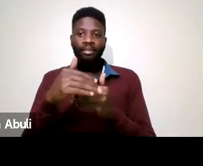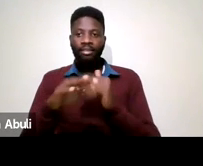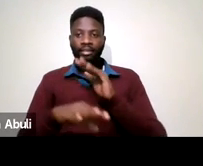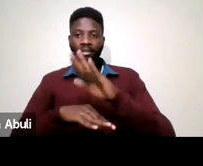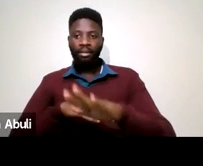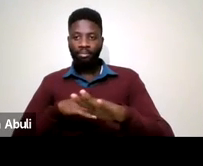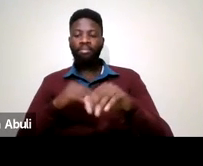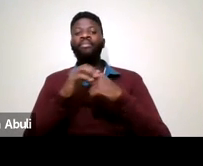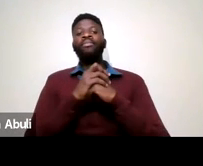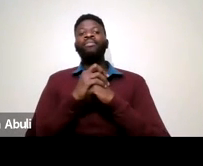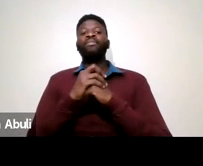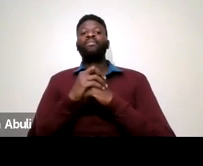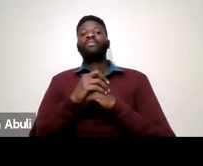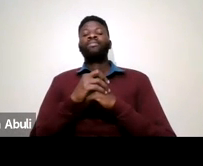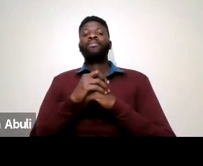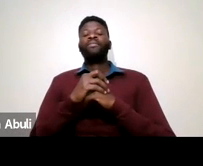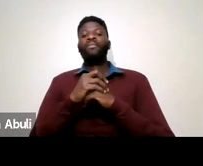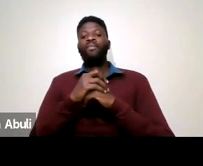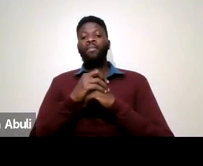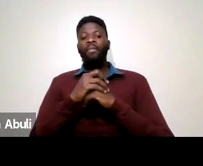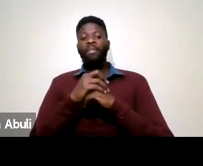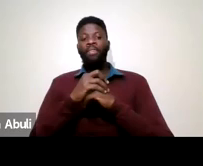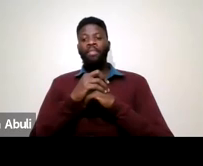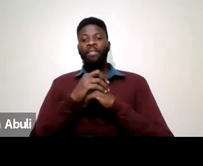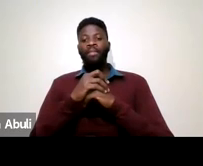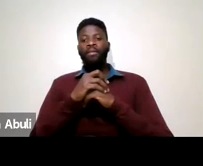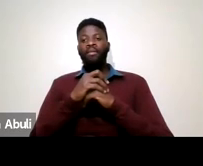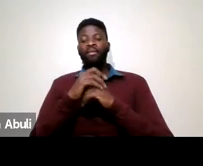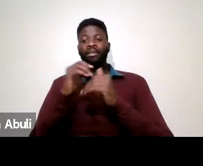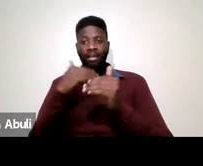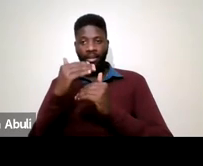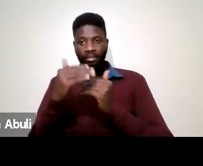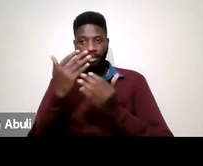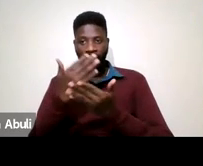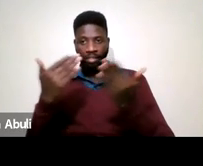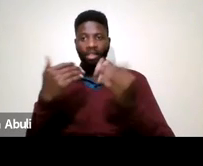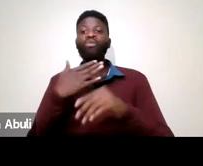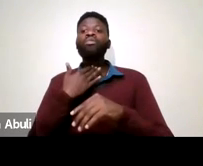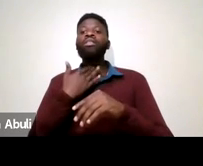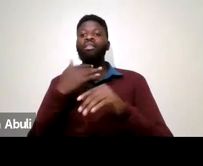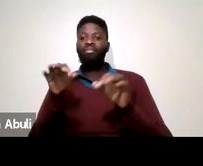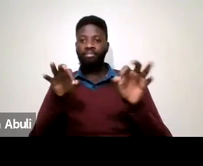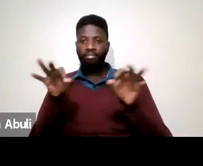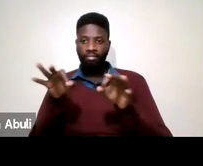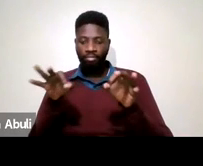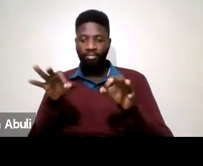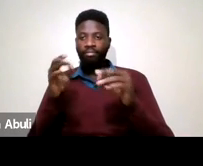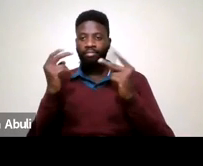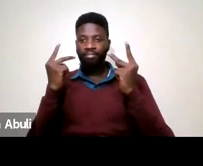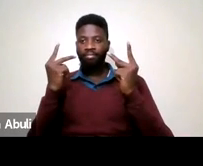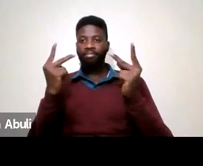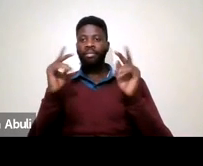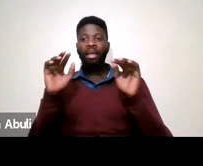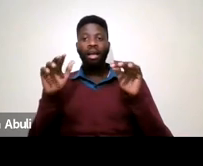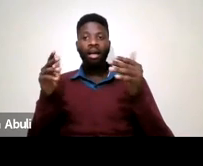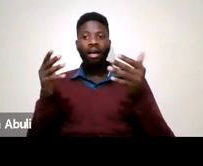Now, my next push and my next thing that I really want to share is to really to see how to unleash the